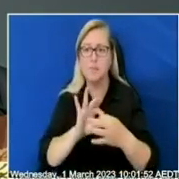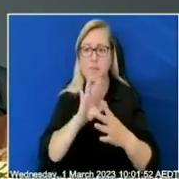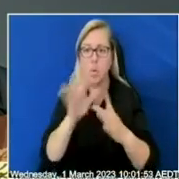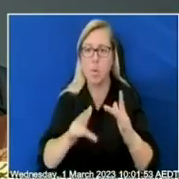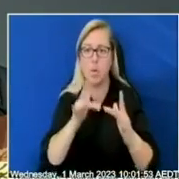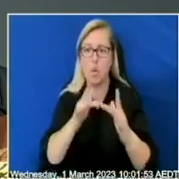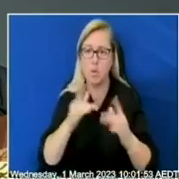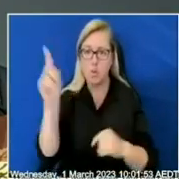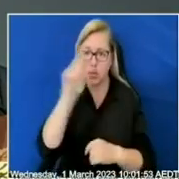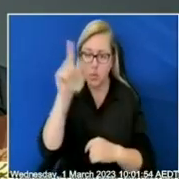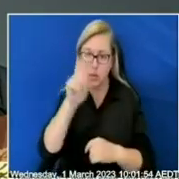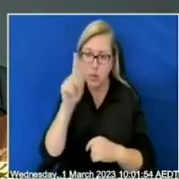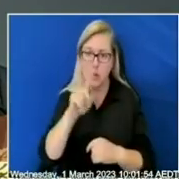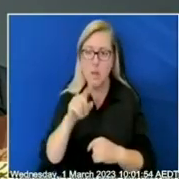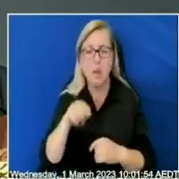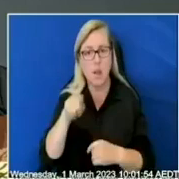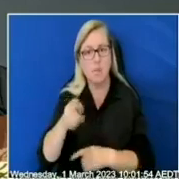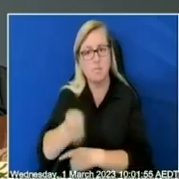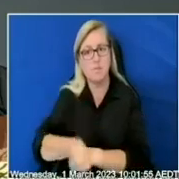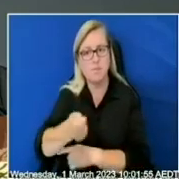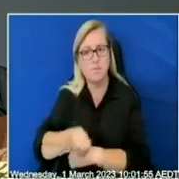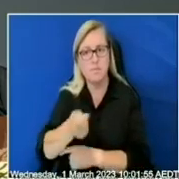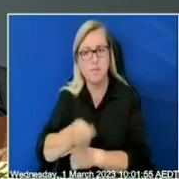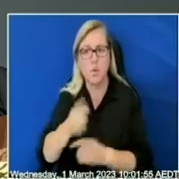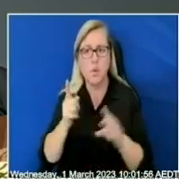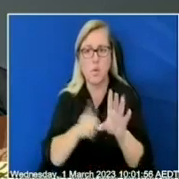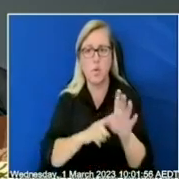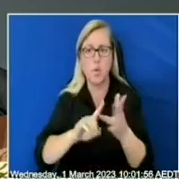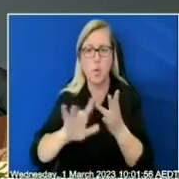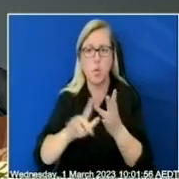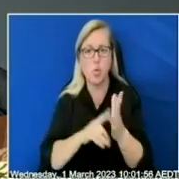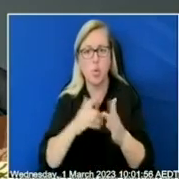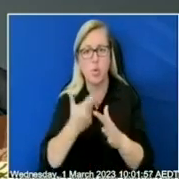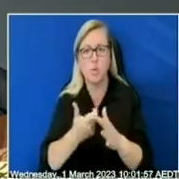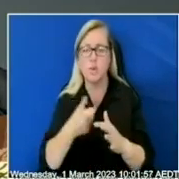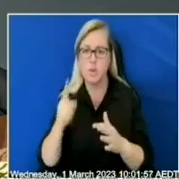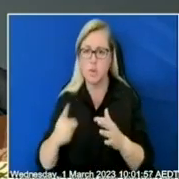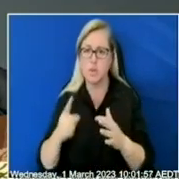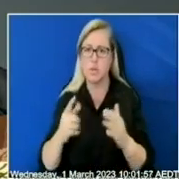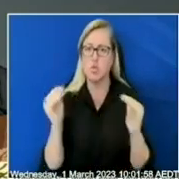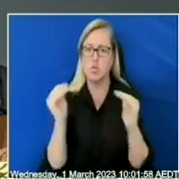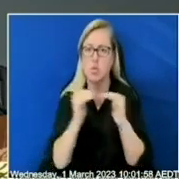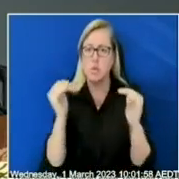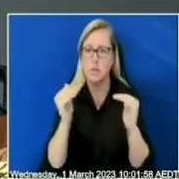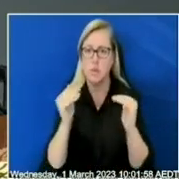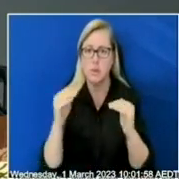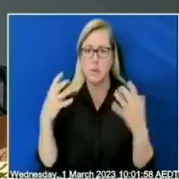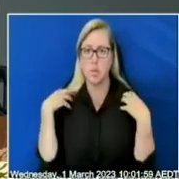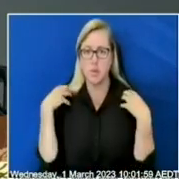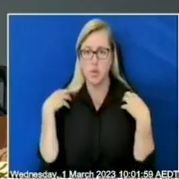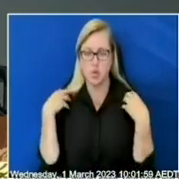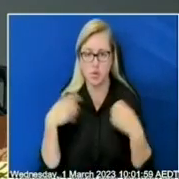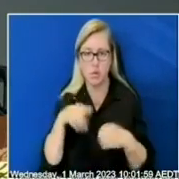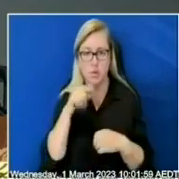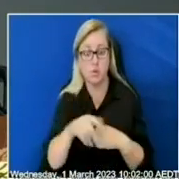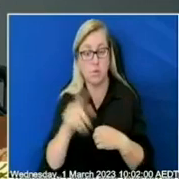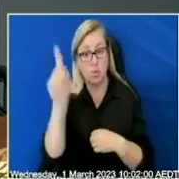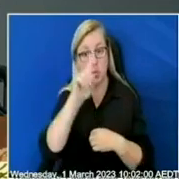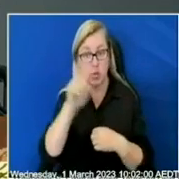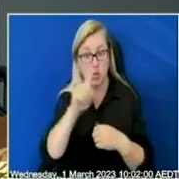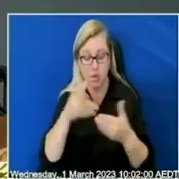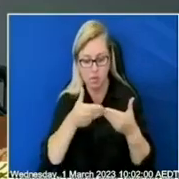Justice Commission. Today we commence a further round of hearings focused on the priority areas of the